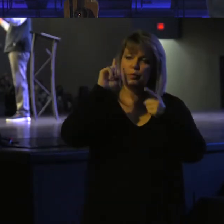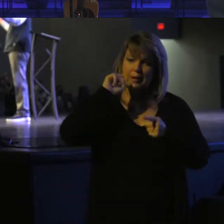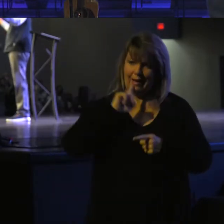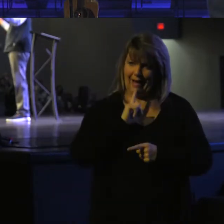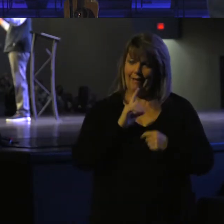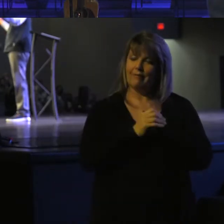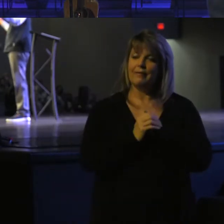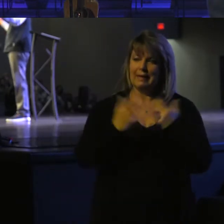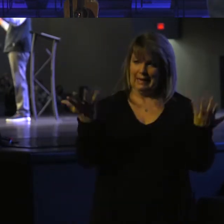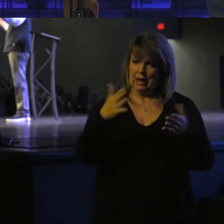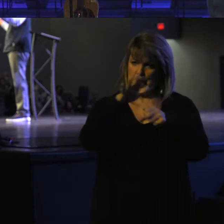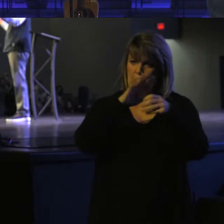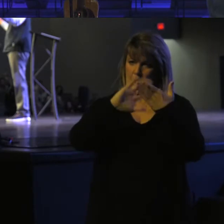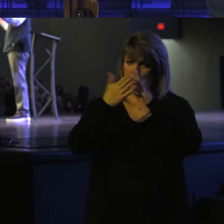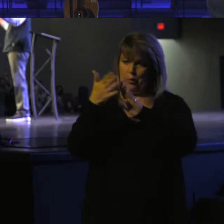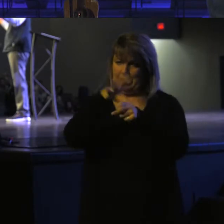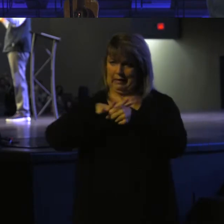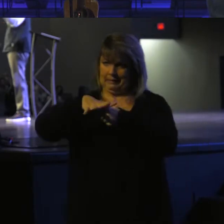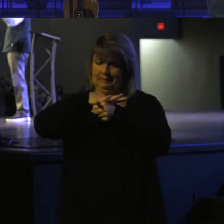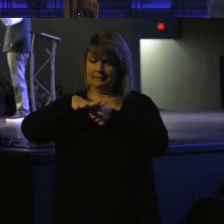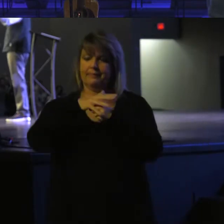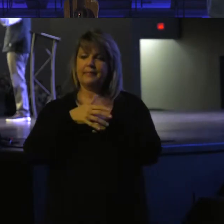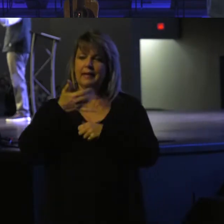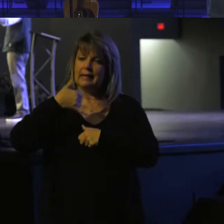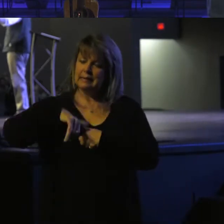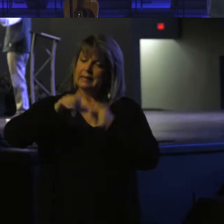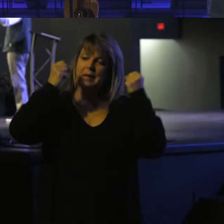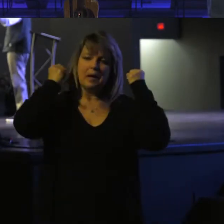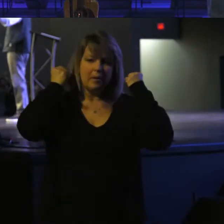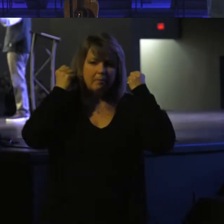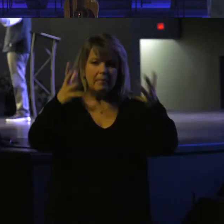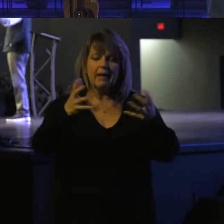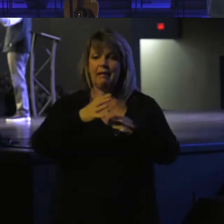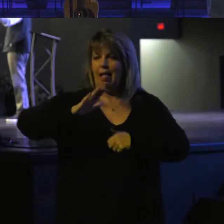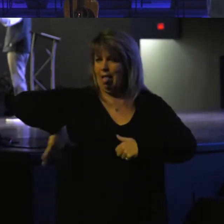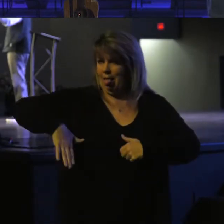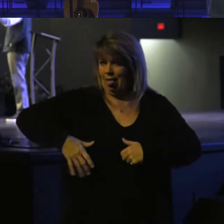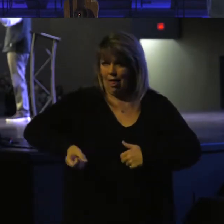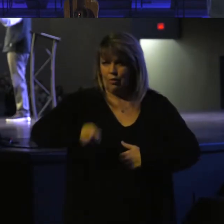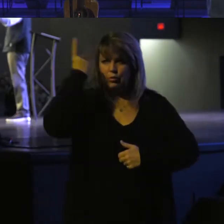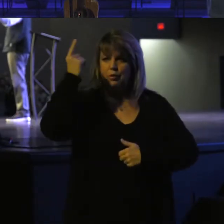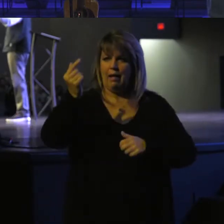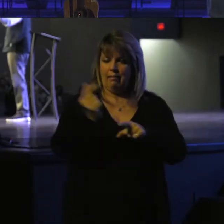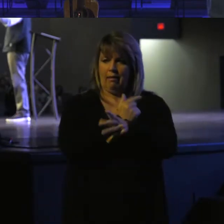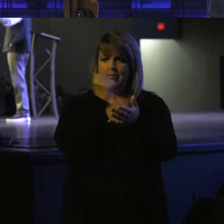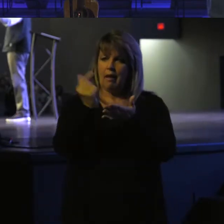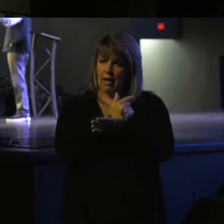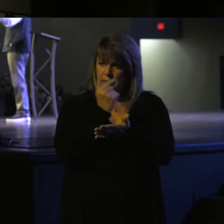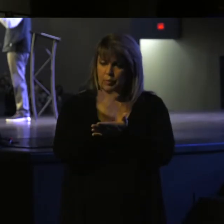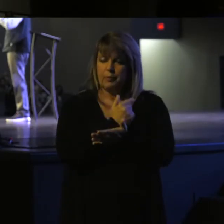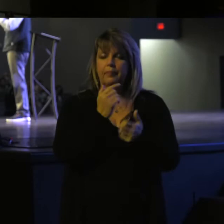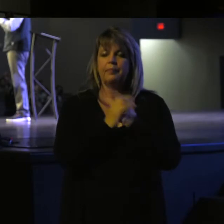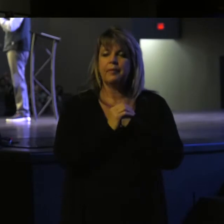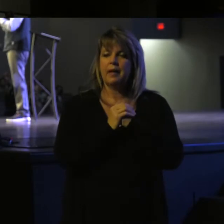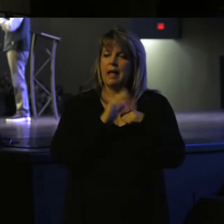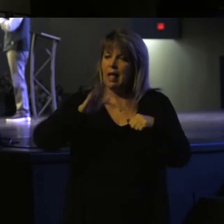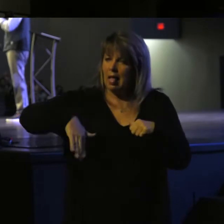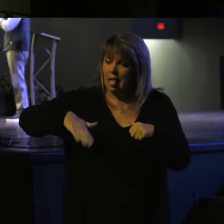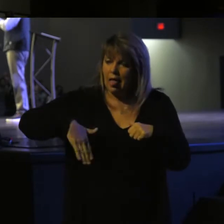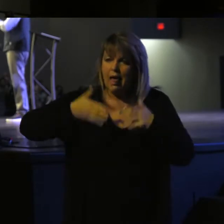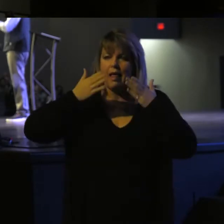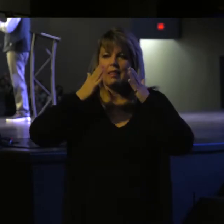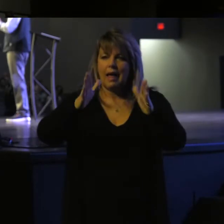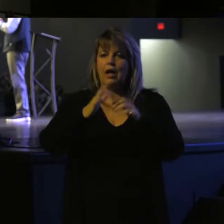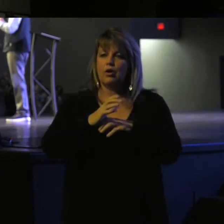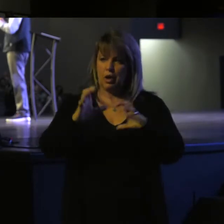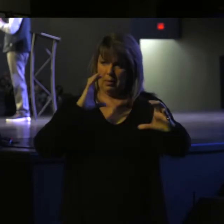your community. Still millions who have yet to understand the gospel, who have yet to allow it to